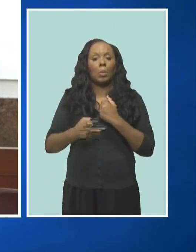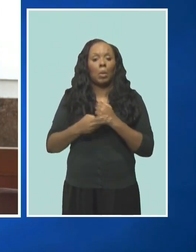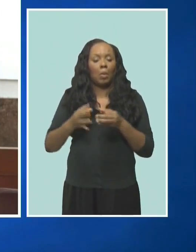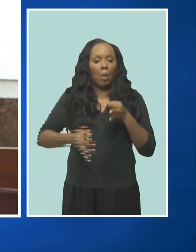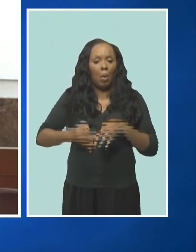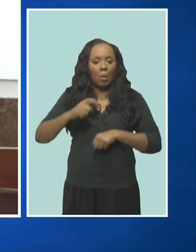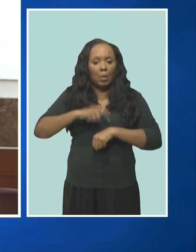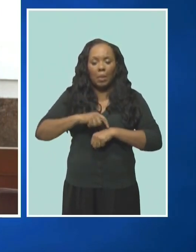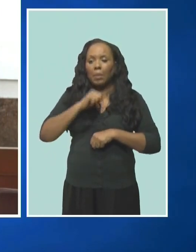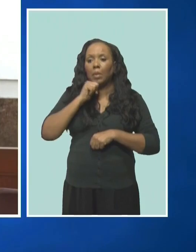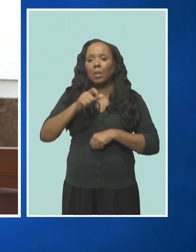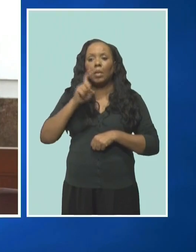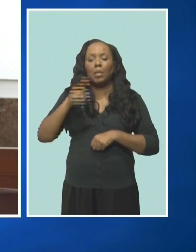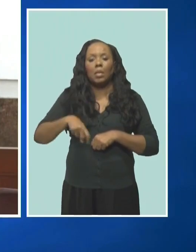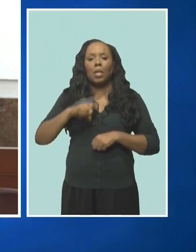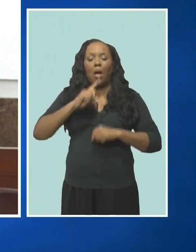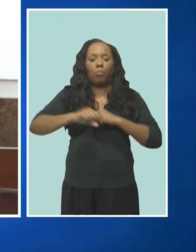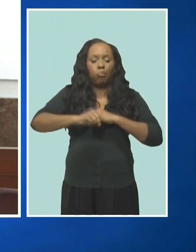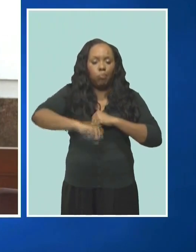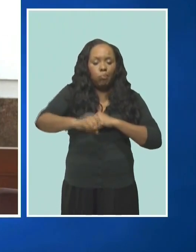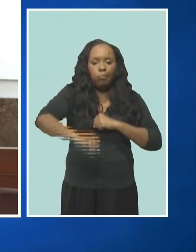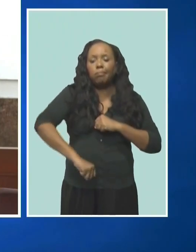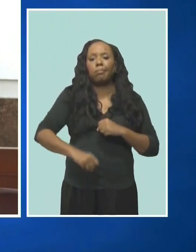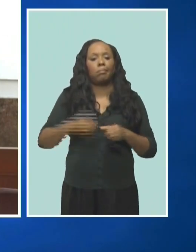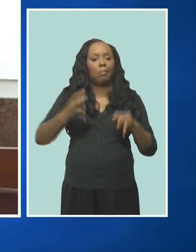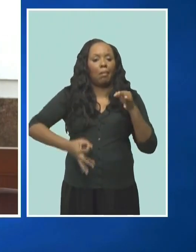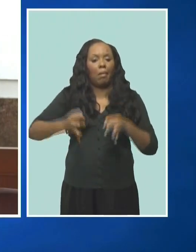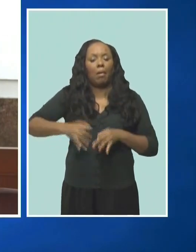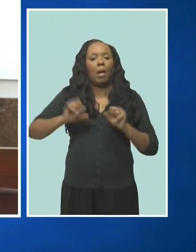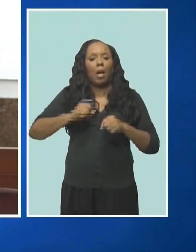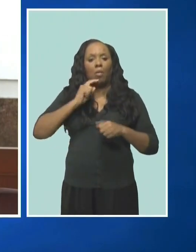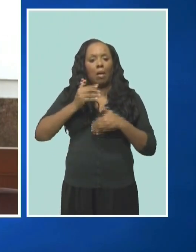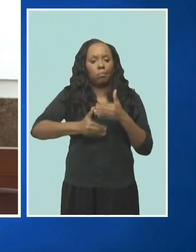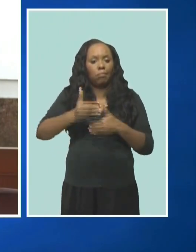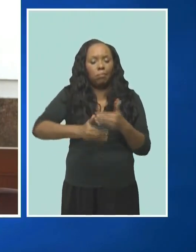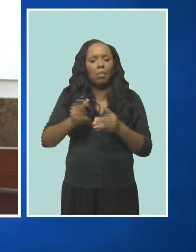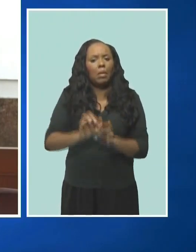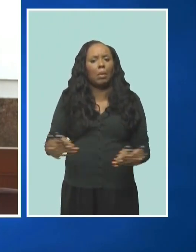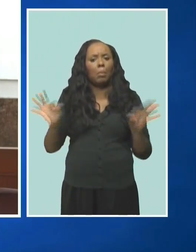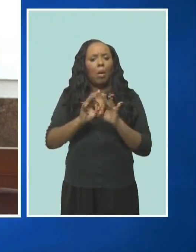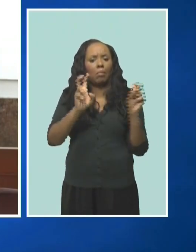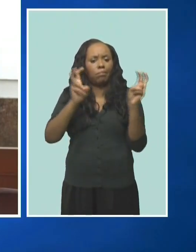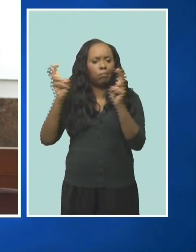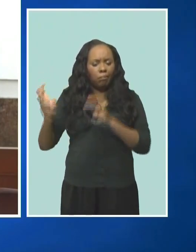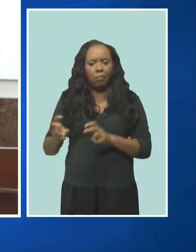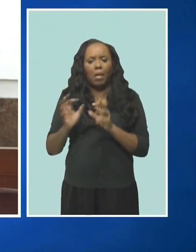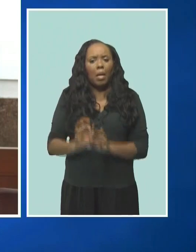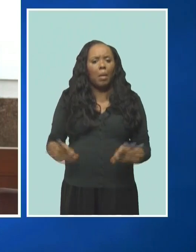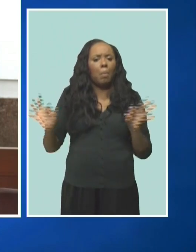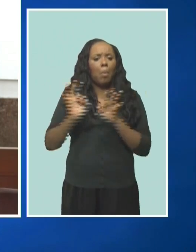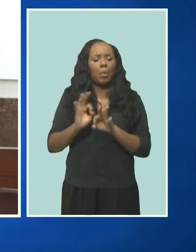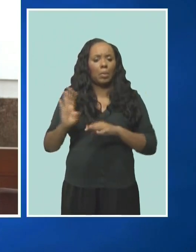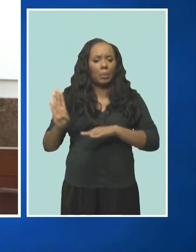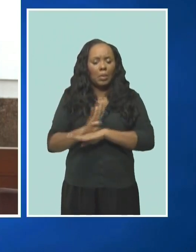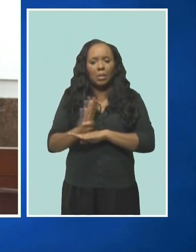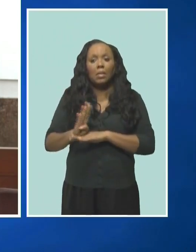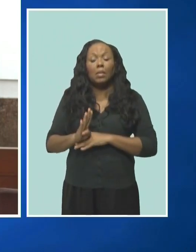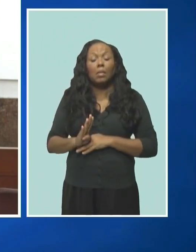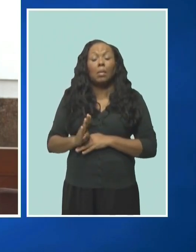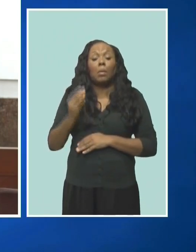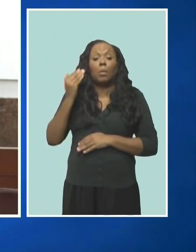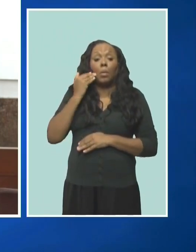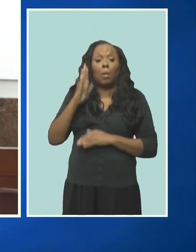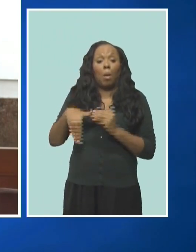saves the court resources, and it allows for the court really to get on with other important business. Of course, criminal matters of all kinds are